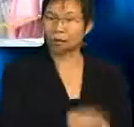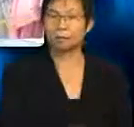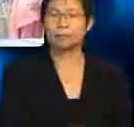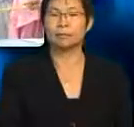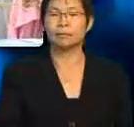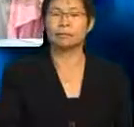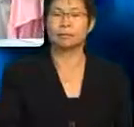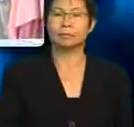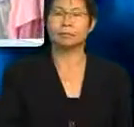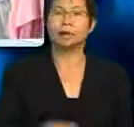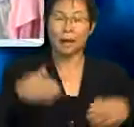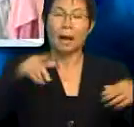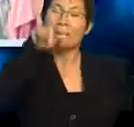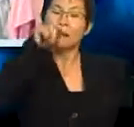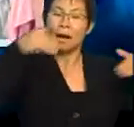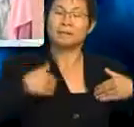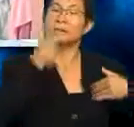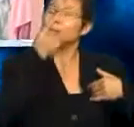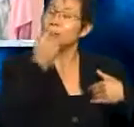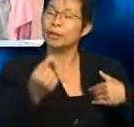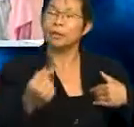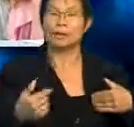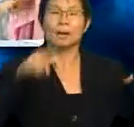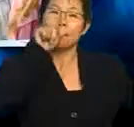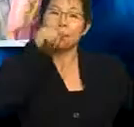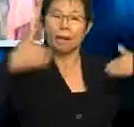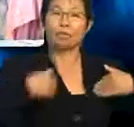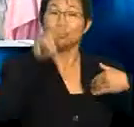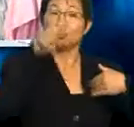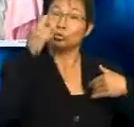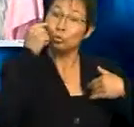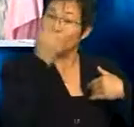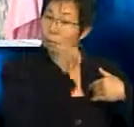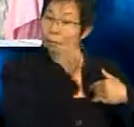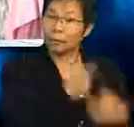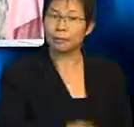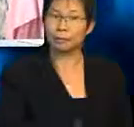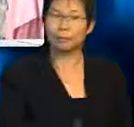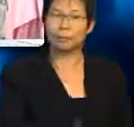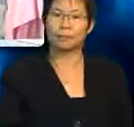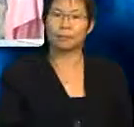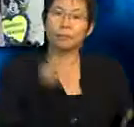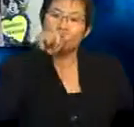Okay, that is good. A bird has a beak. A bird has 2 eyes.